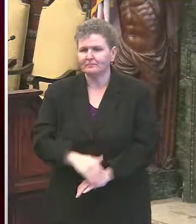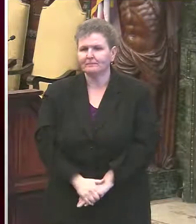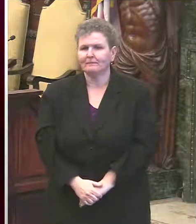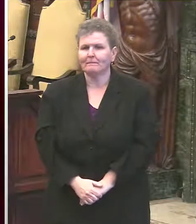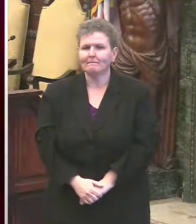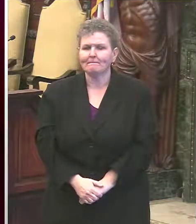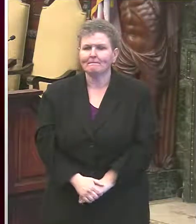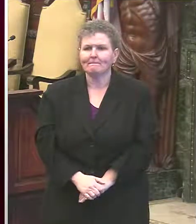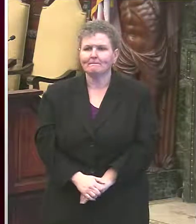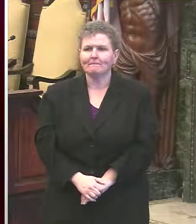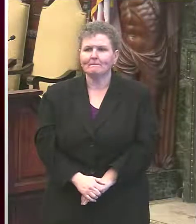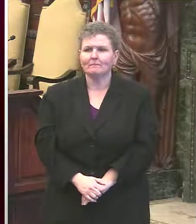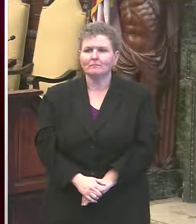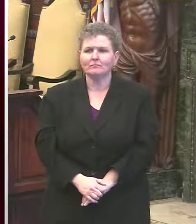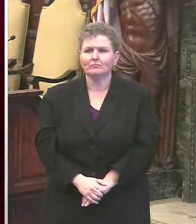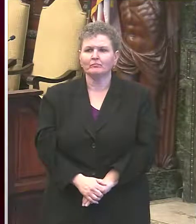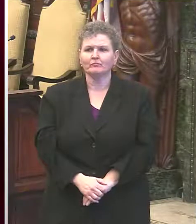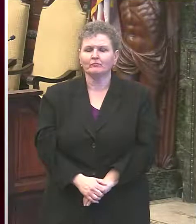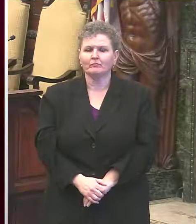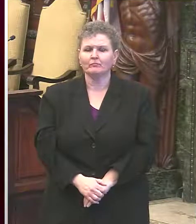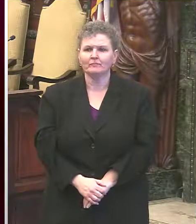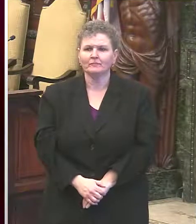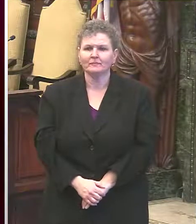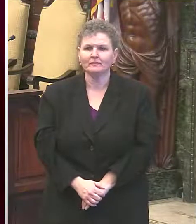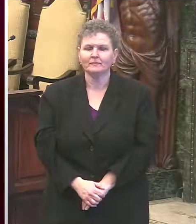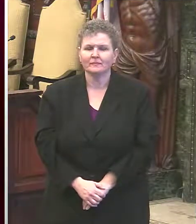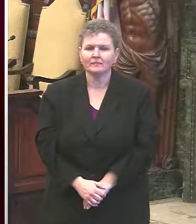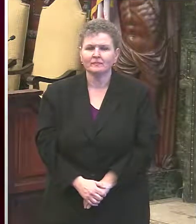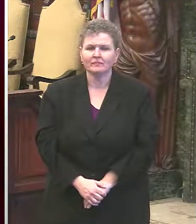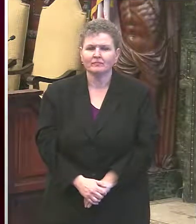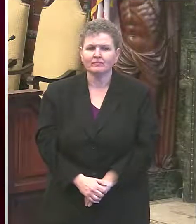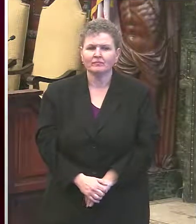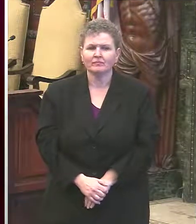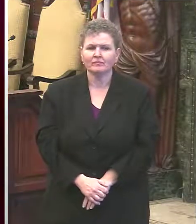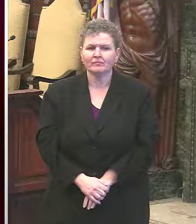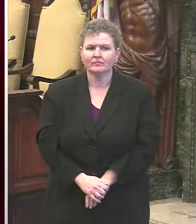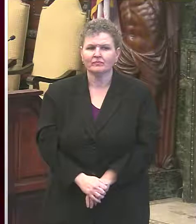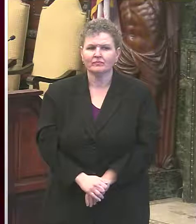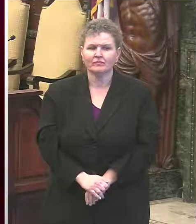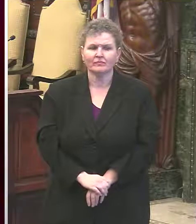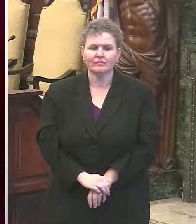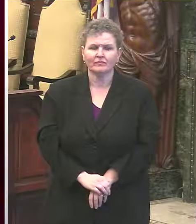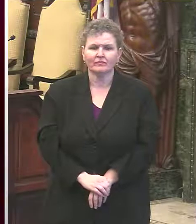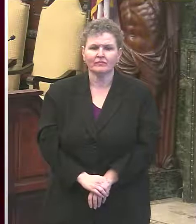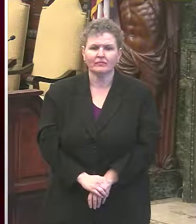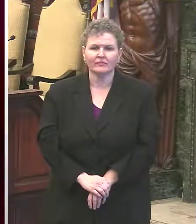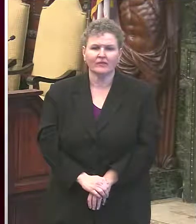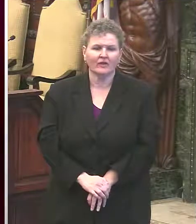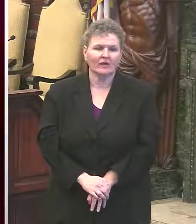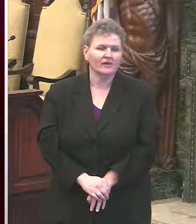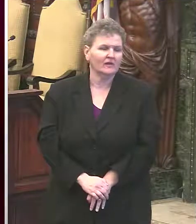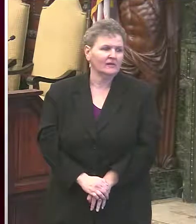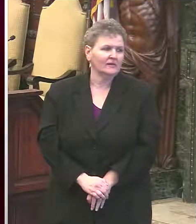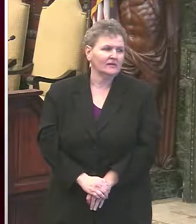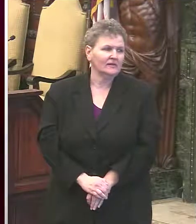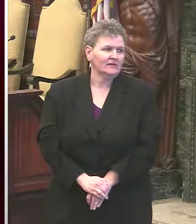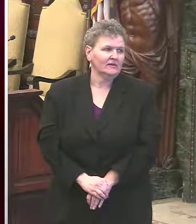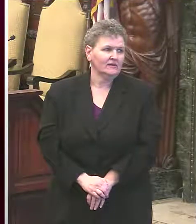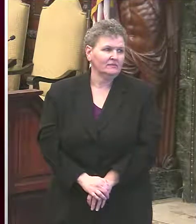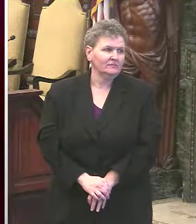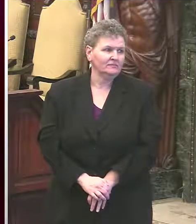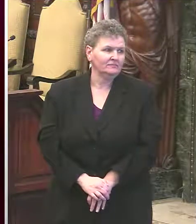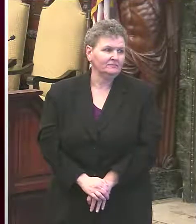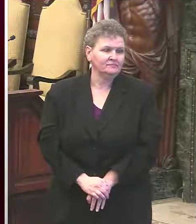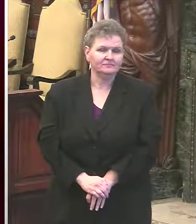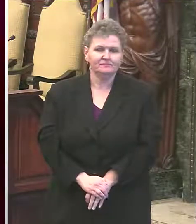con gusto. Muchas gracias, Armando. Mi pregunta es para el doctor Farley sobre cómo piensan abordar el proceso de